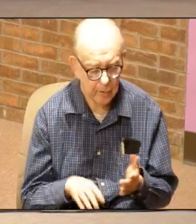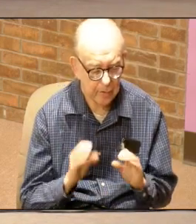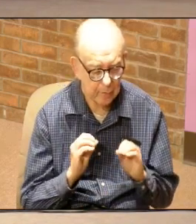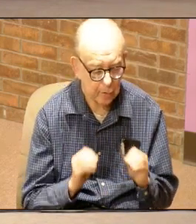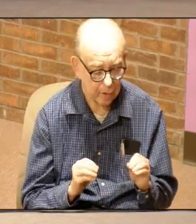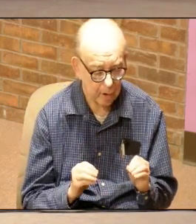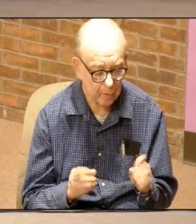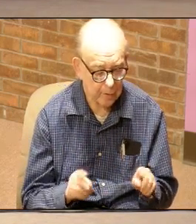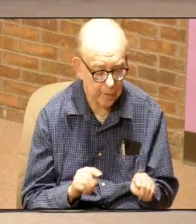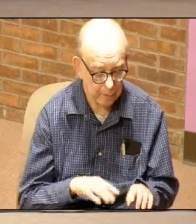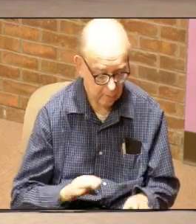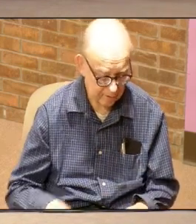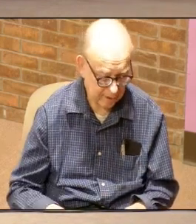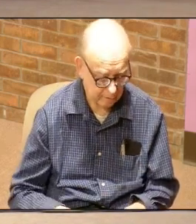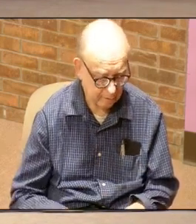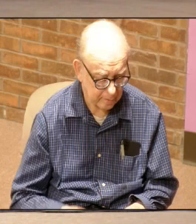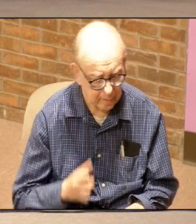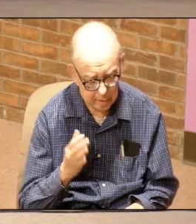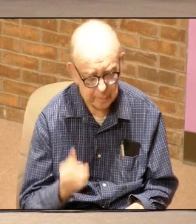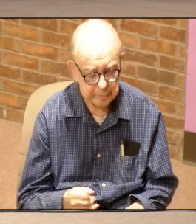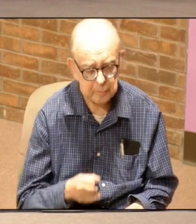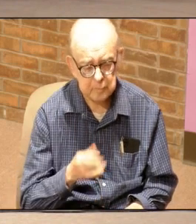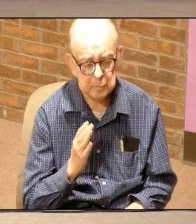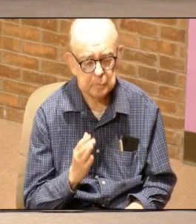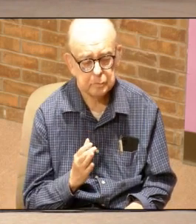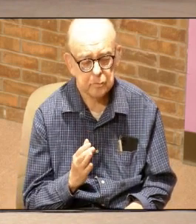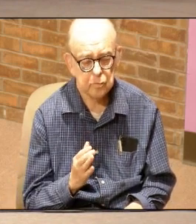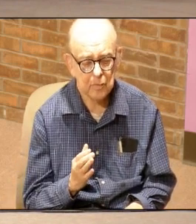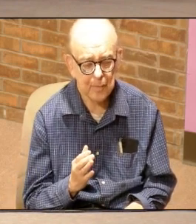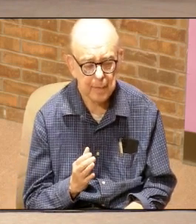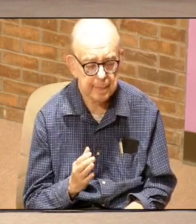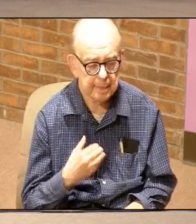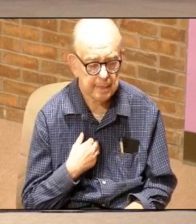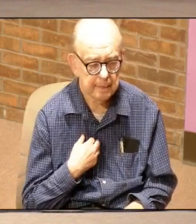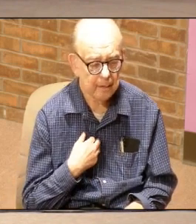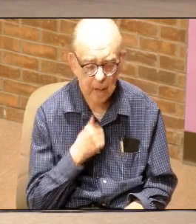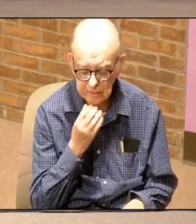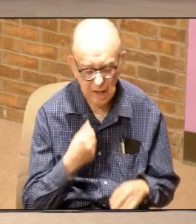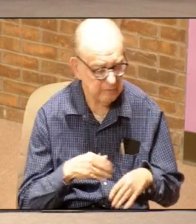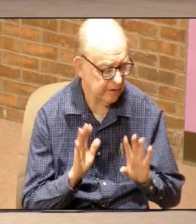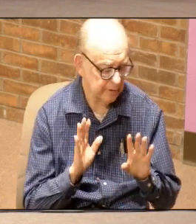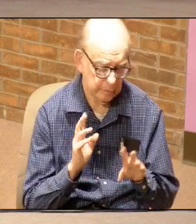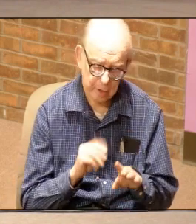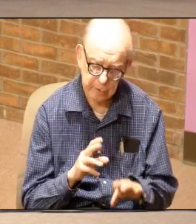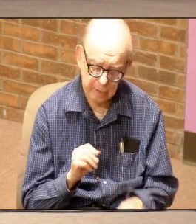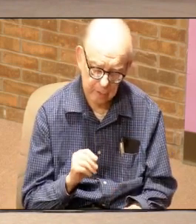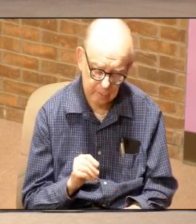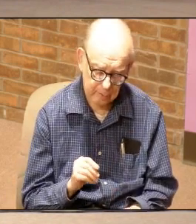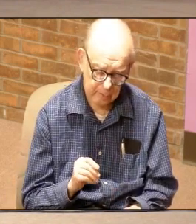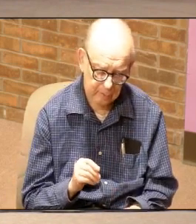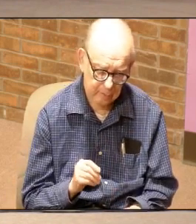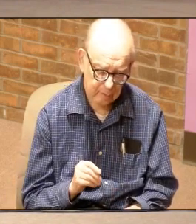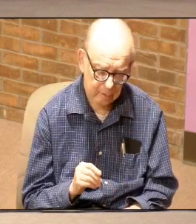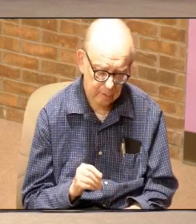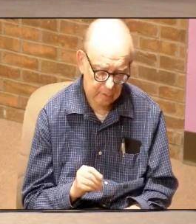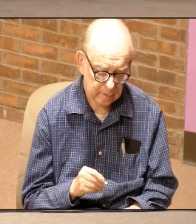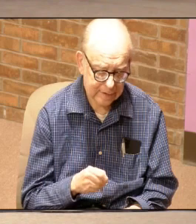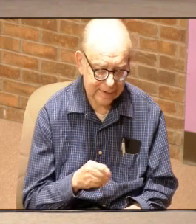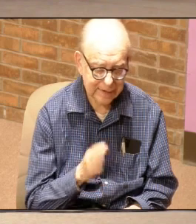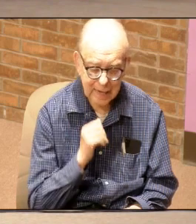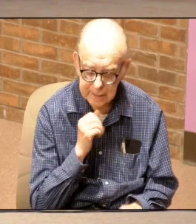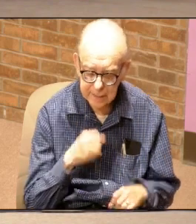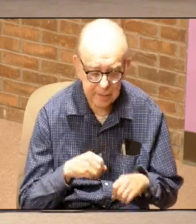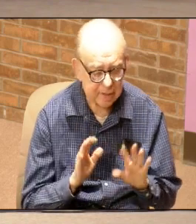were little. Because God hasn't given up on you. He